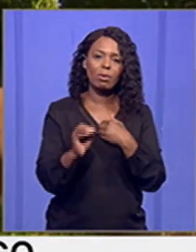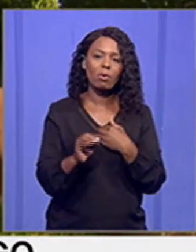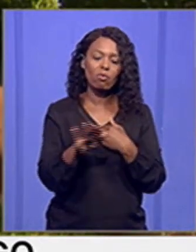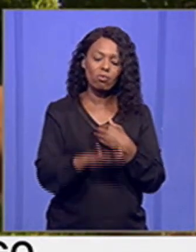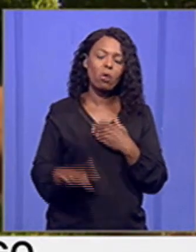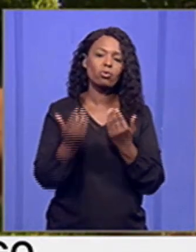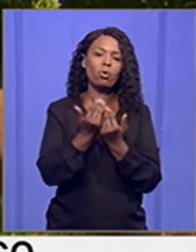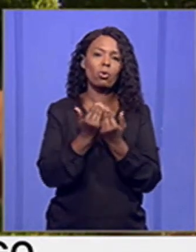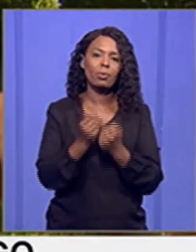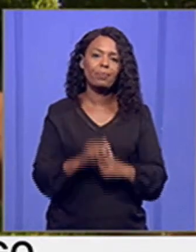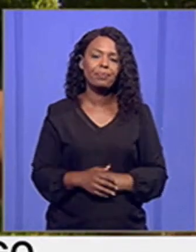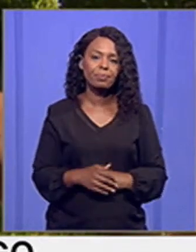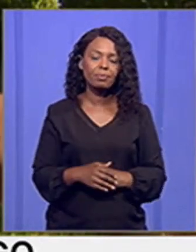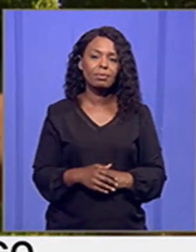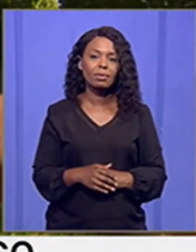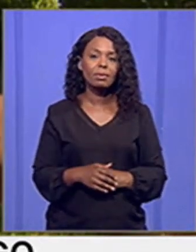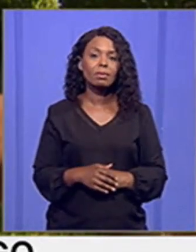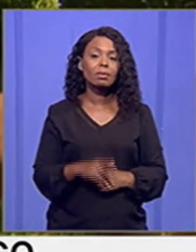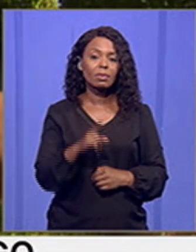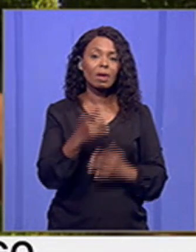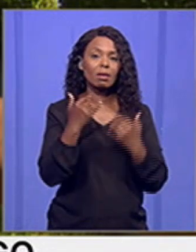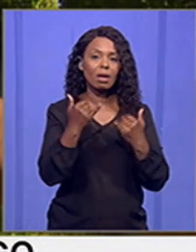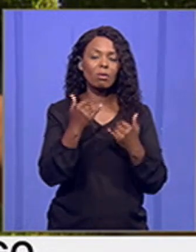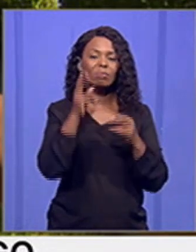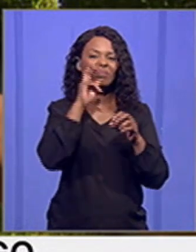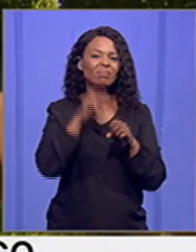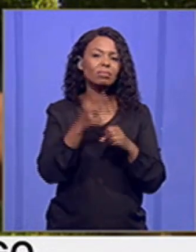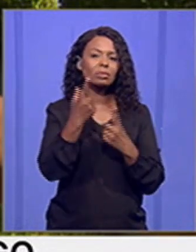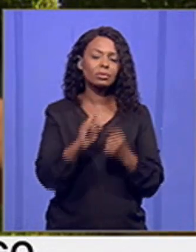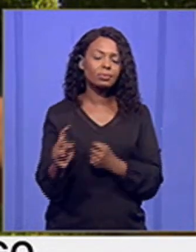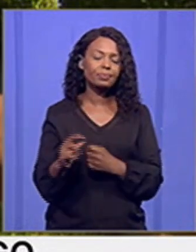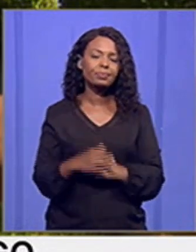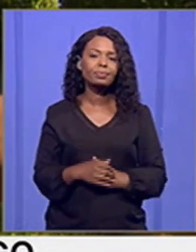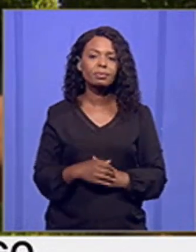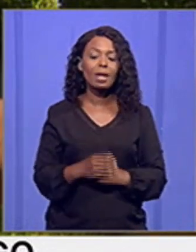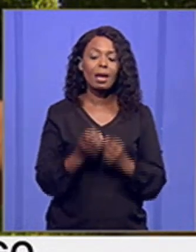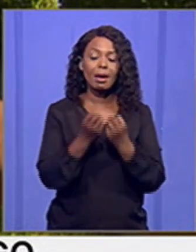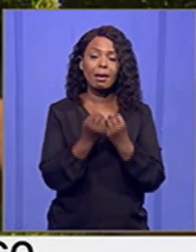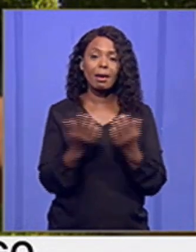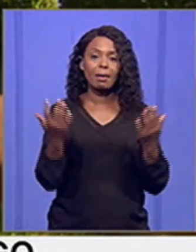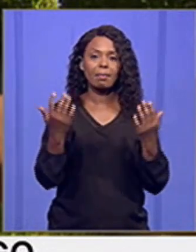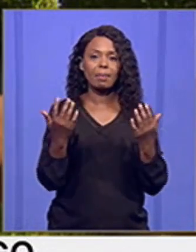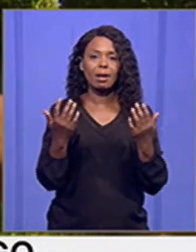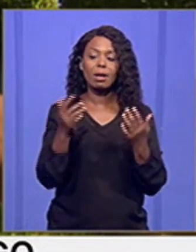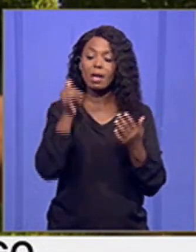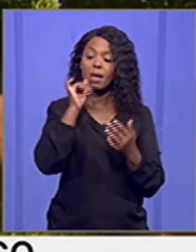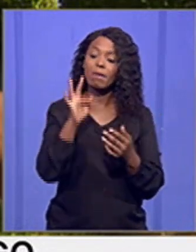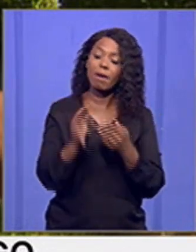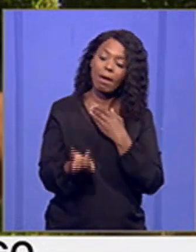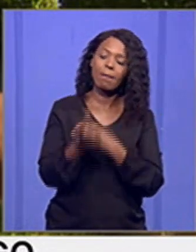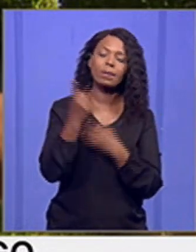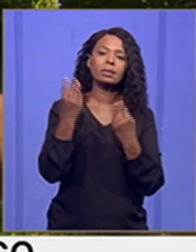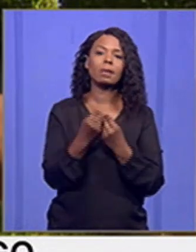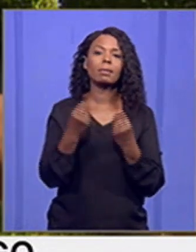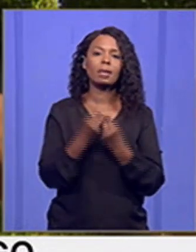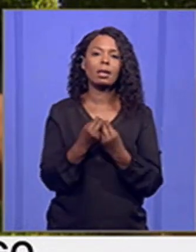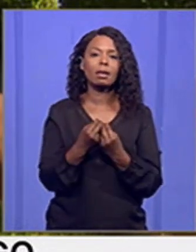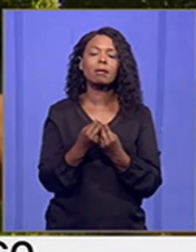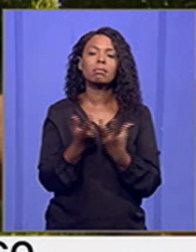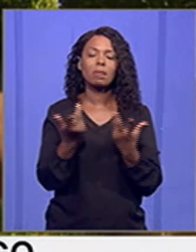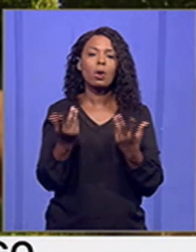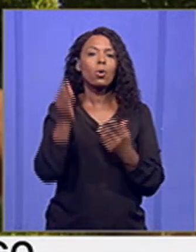of them being beef up in terms of probably the number so that in the event something like that